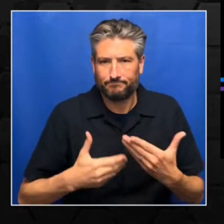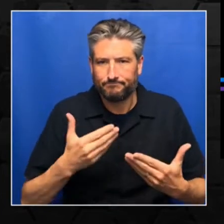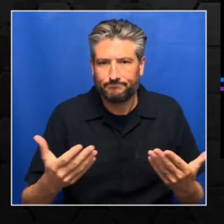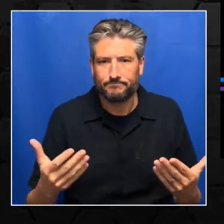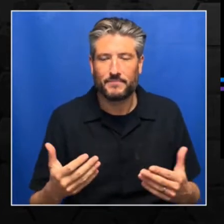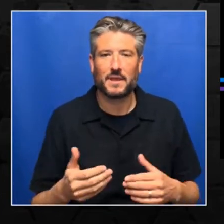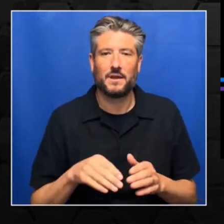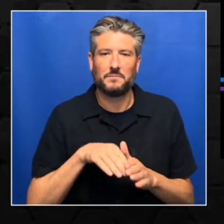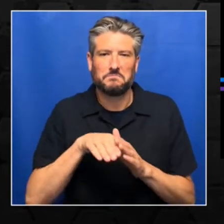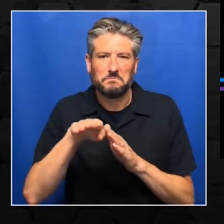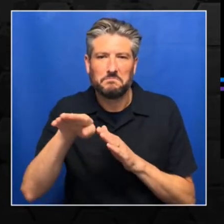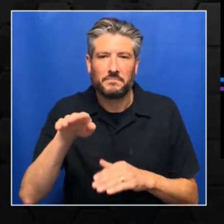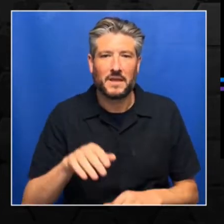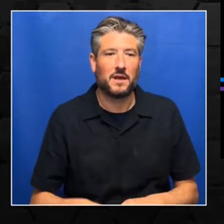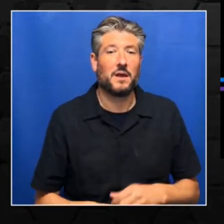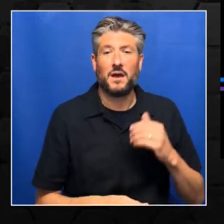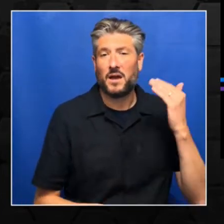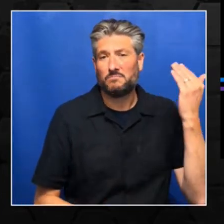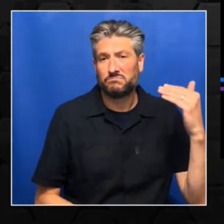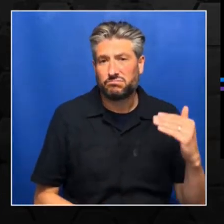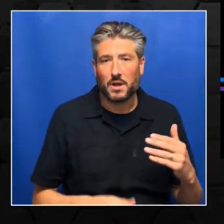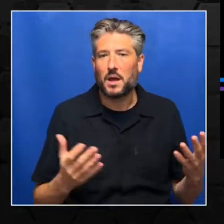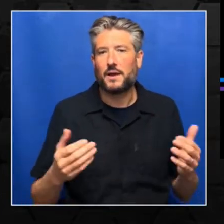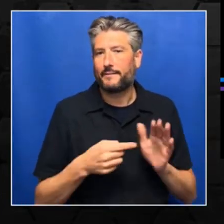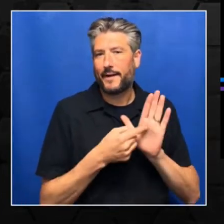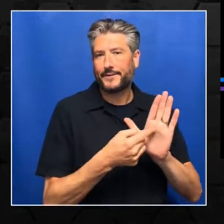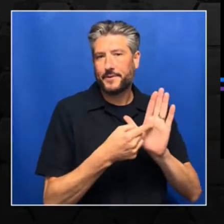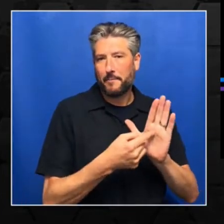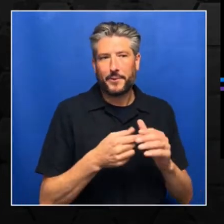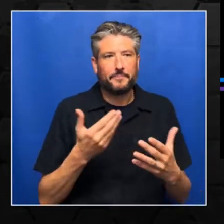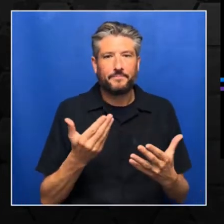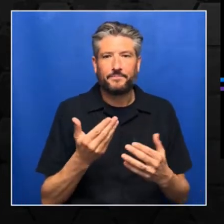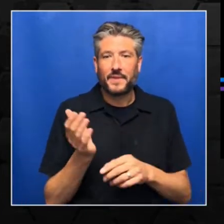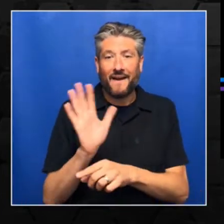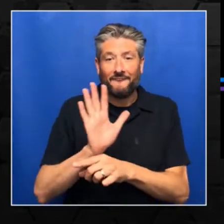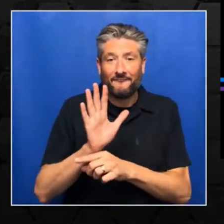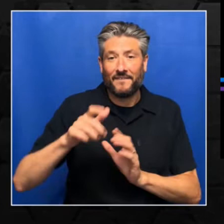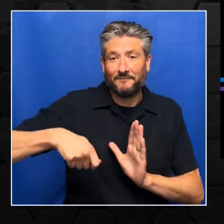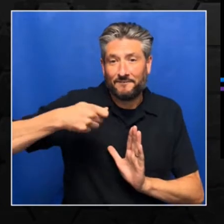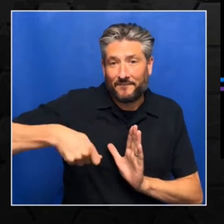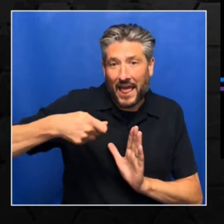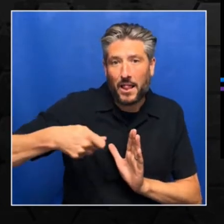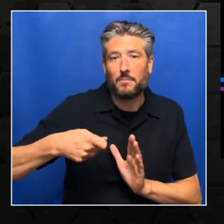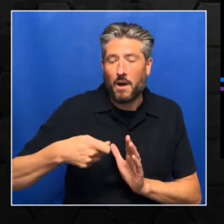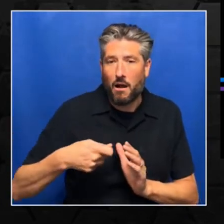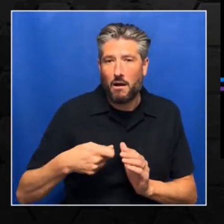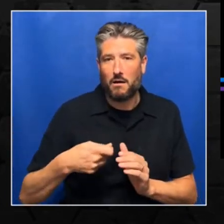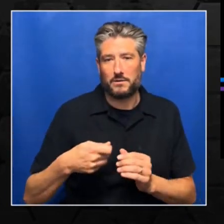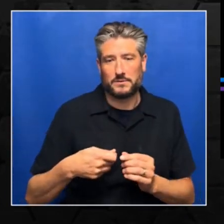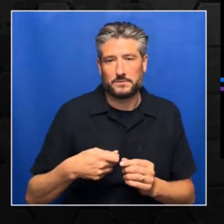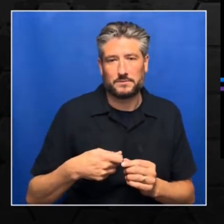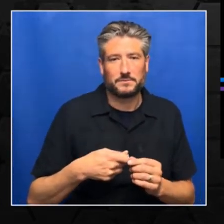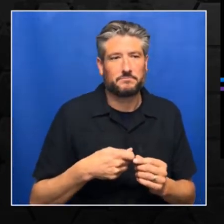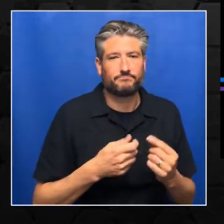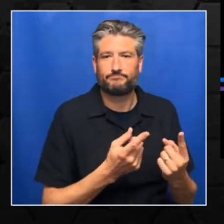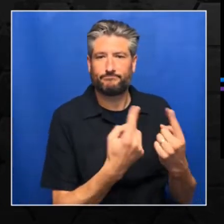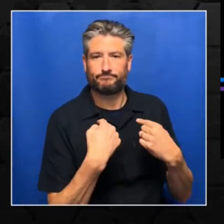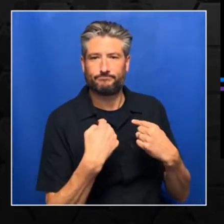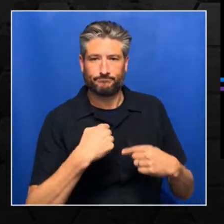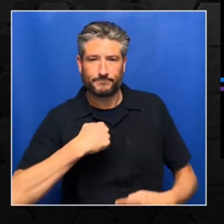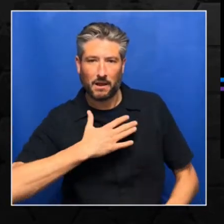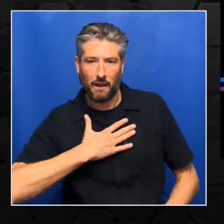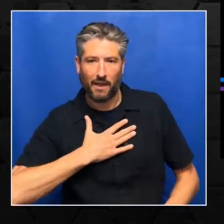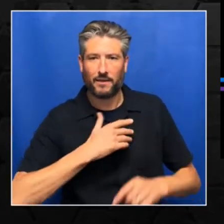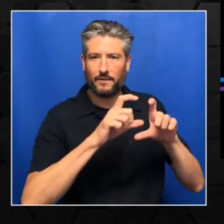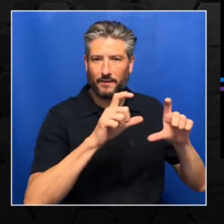movies, apps to use, etc. All of that comes from AI, machine learning. Time series focus, the weather of a series